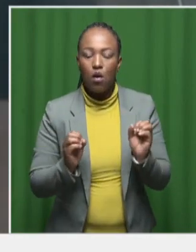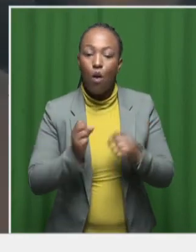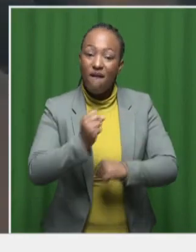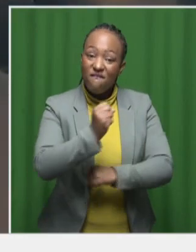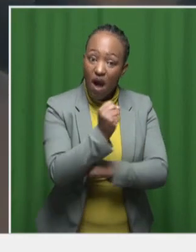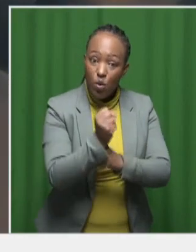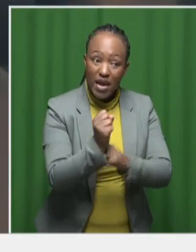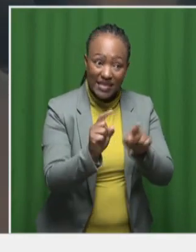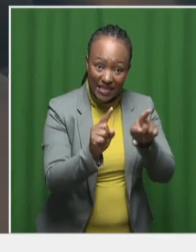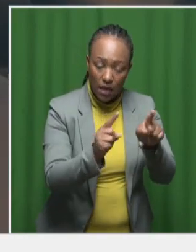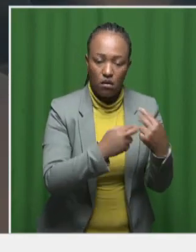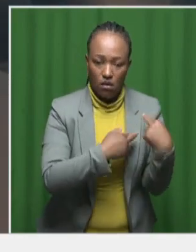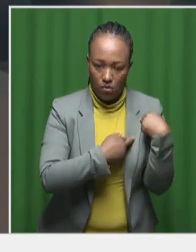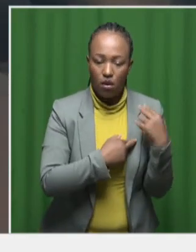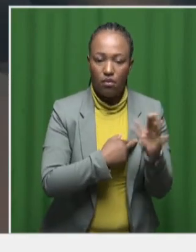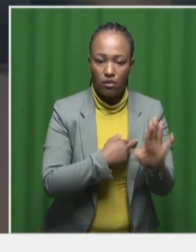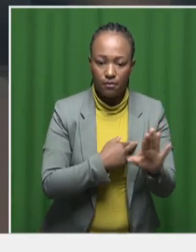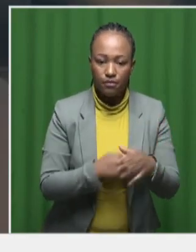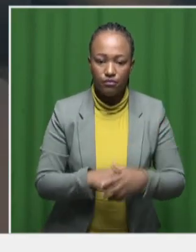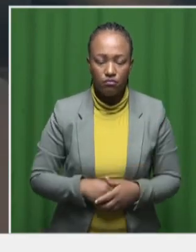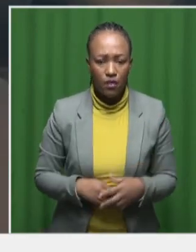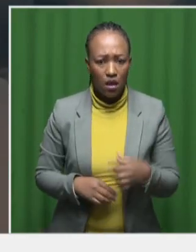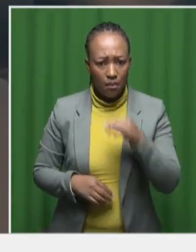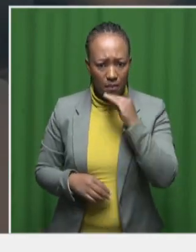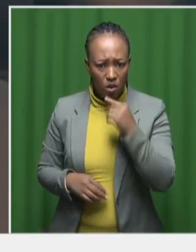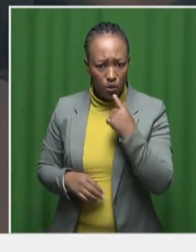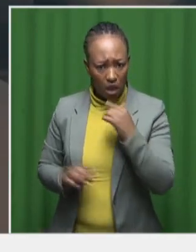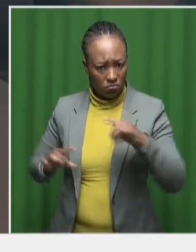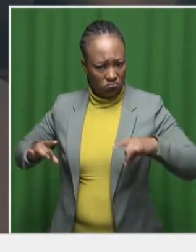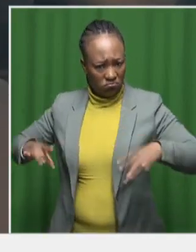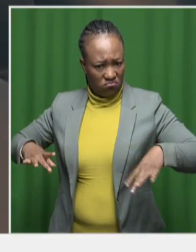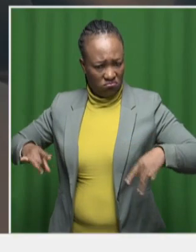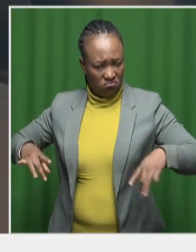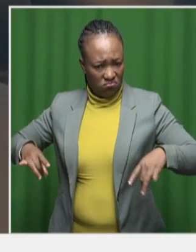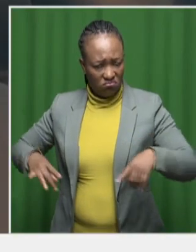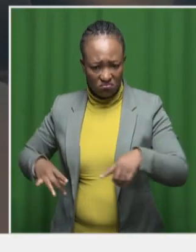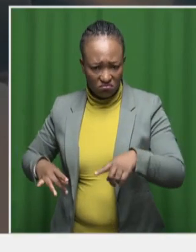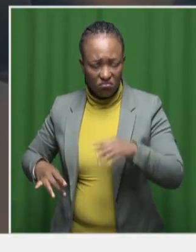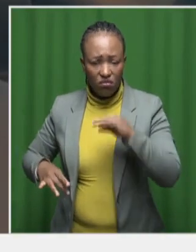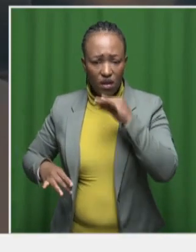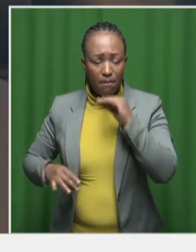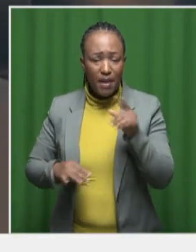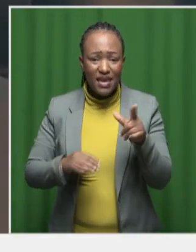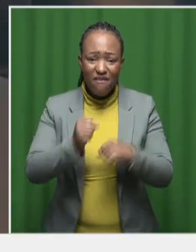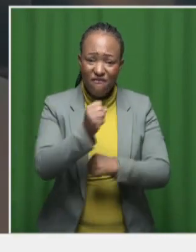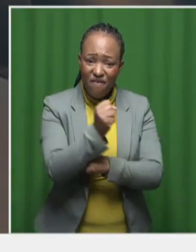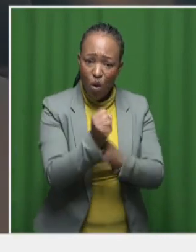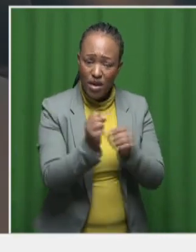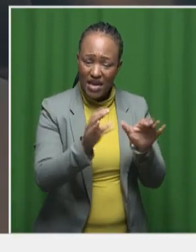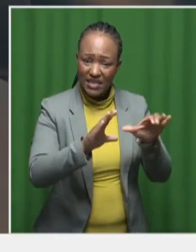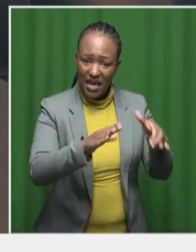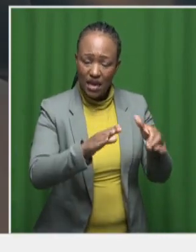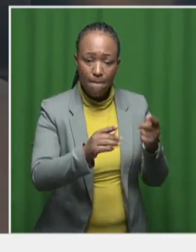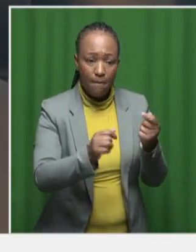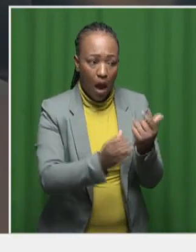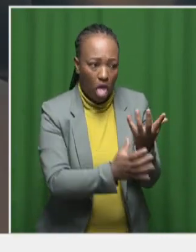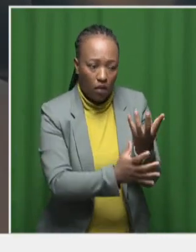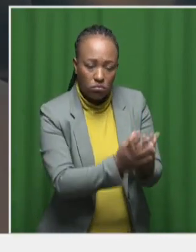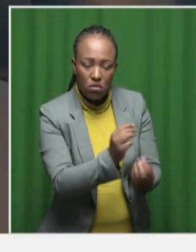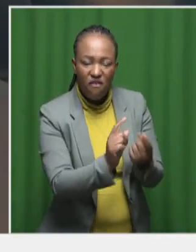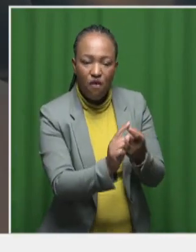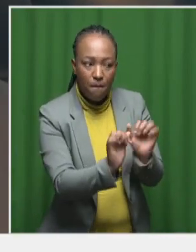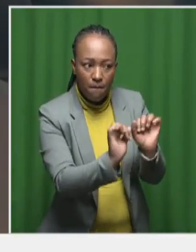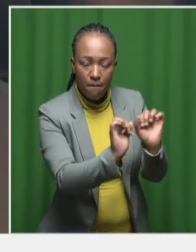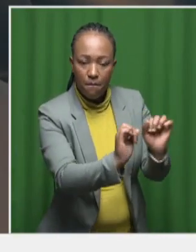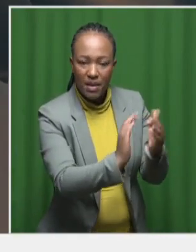Okay, so you're saying that this has nothing to do with you. So this is the Motsepe Foundation. It's gone missing from their side. You never received that